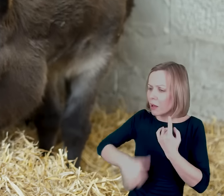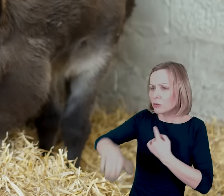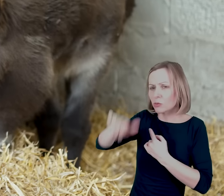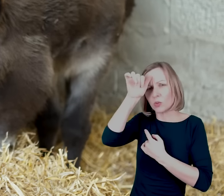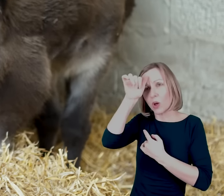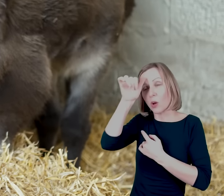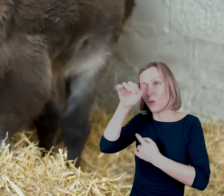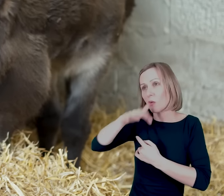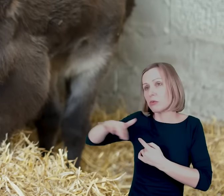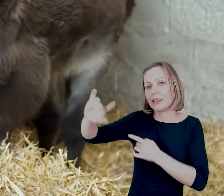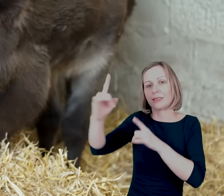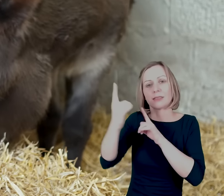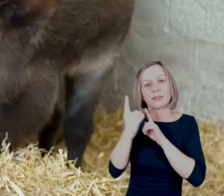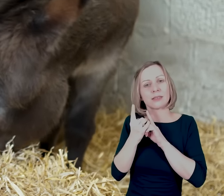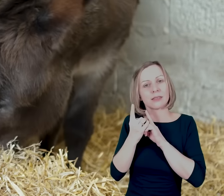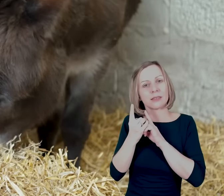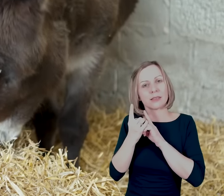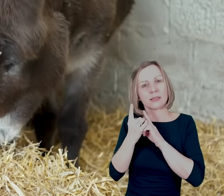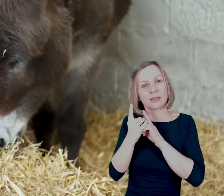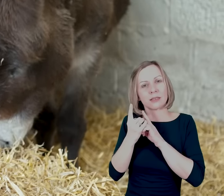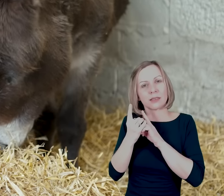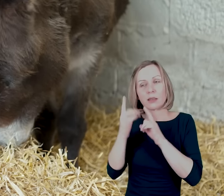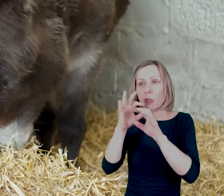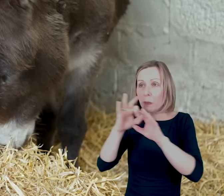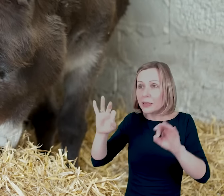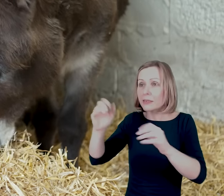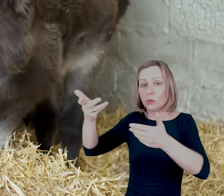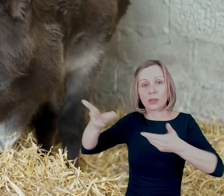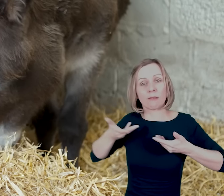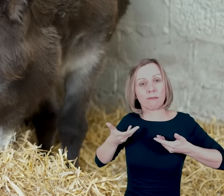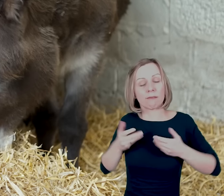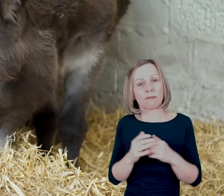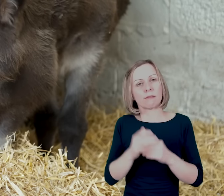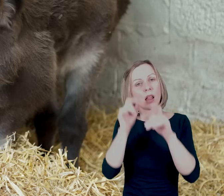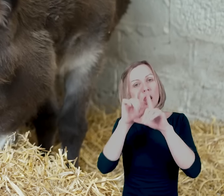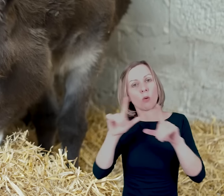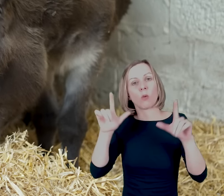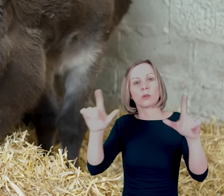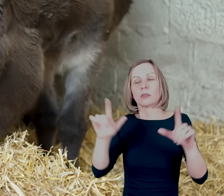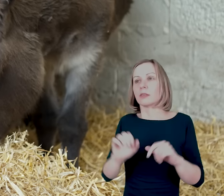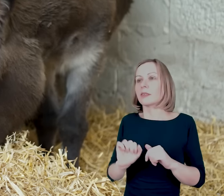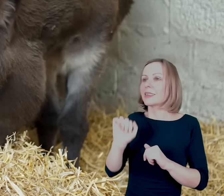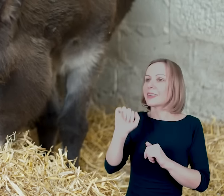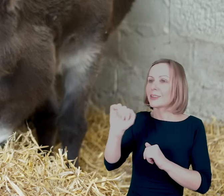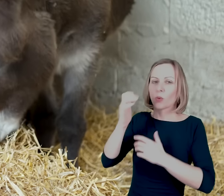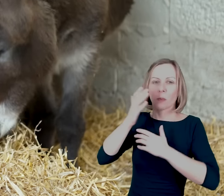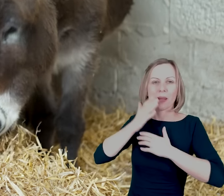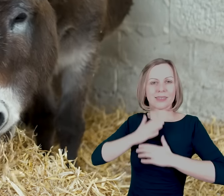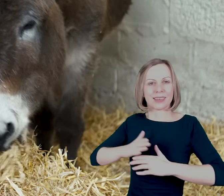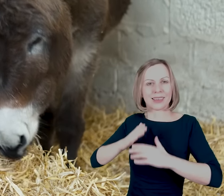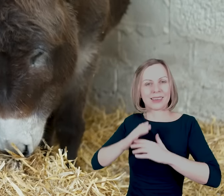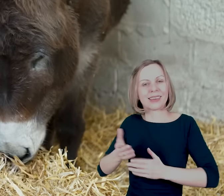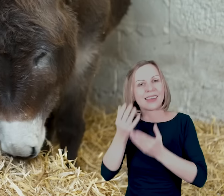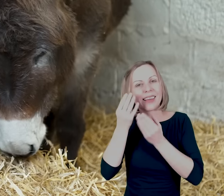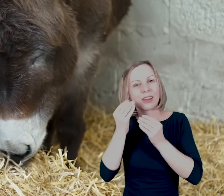presence. Help us to know the peace that only you can bring. Lord, in your mercy, hear